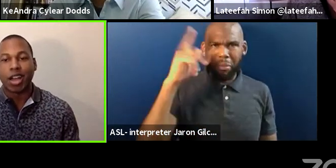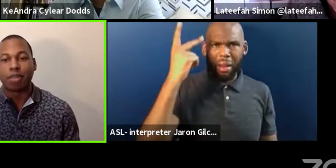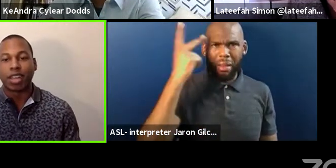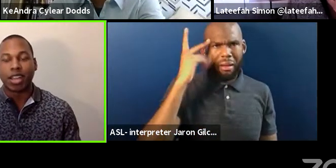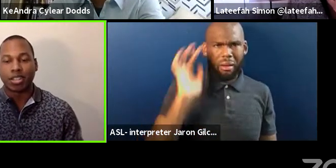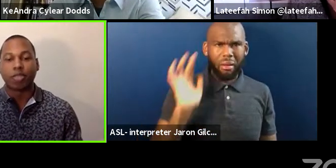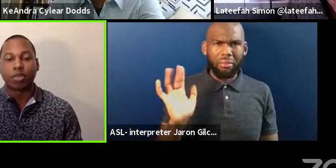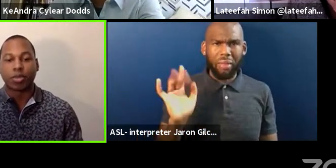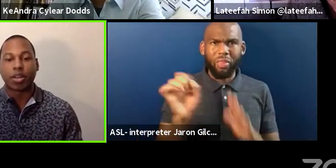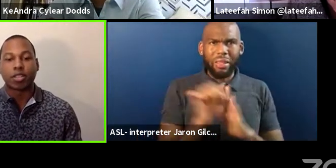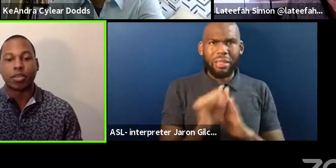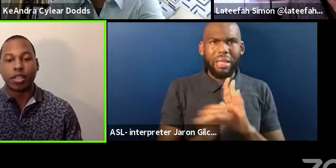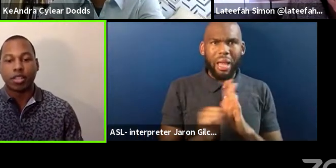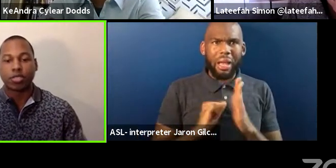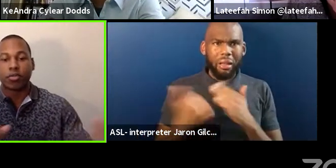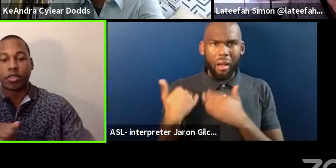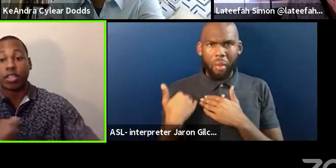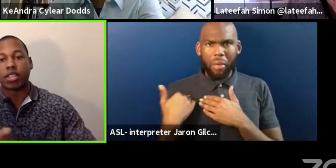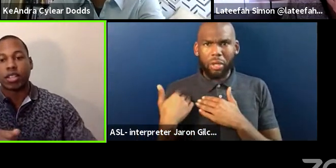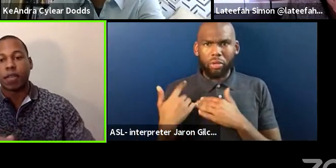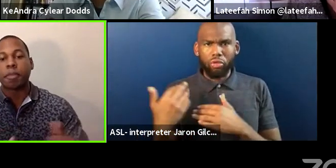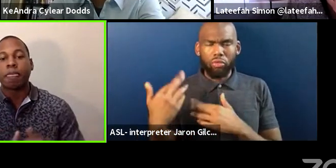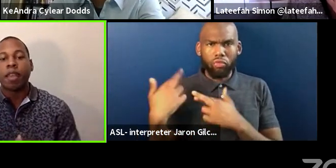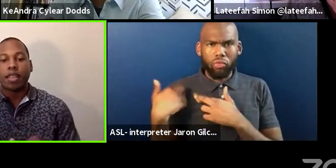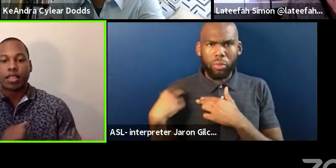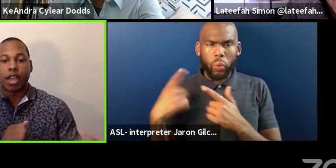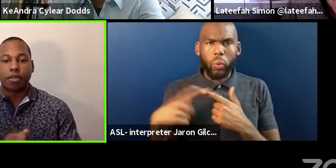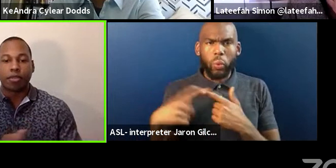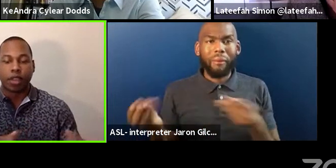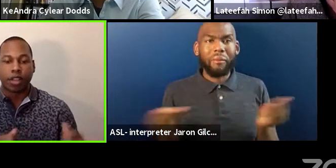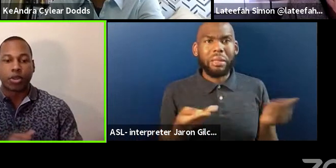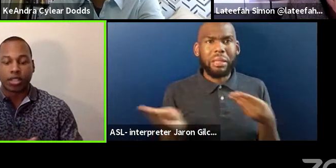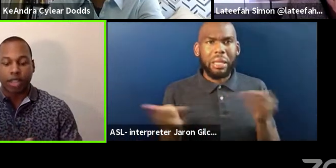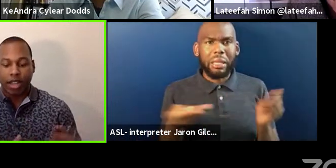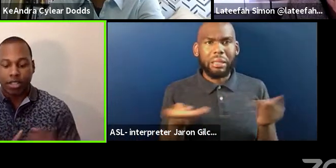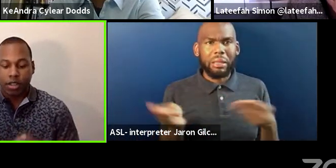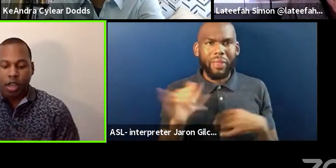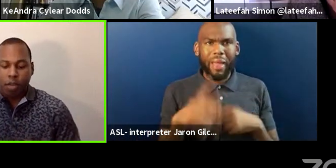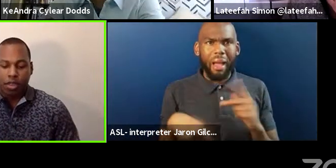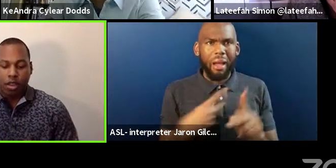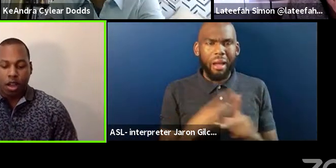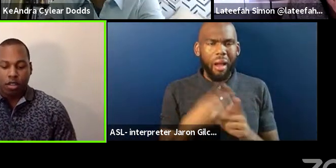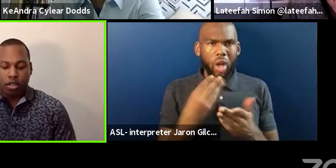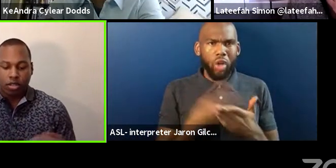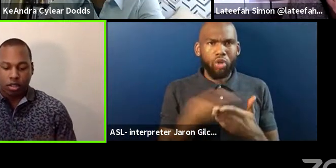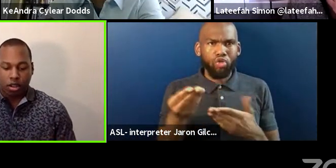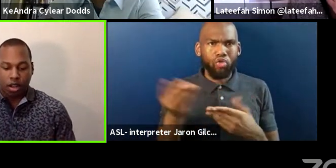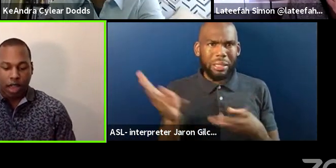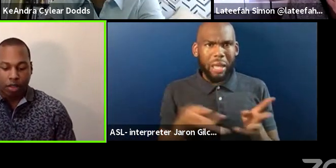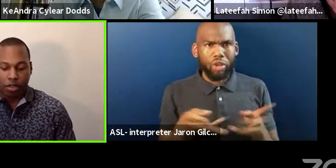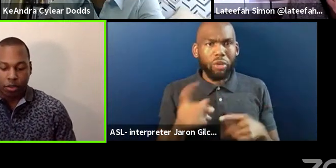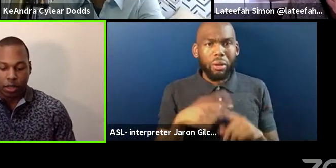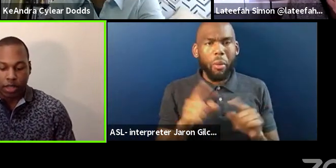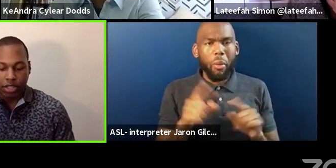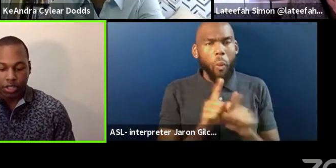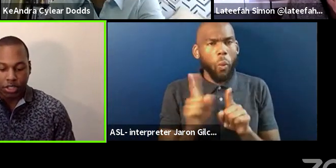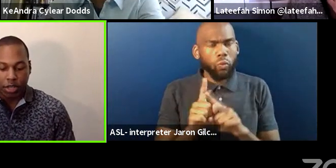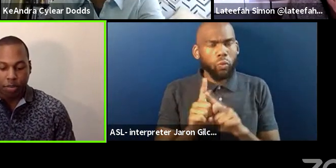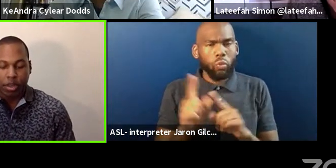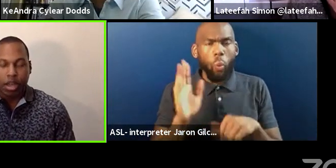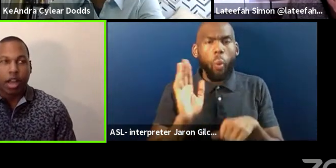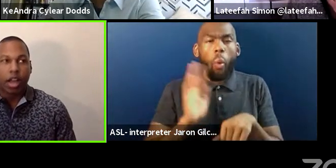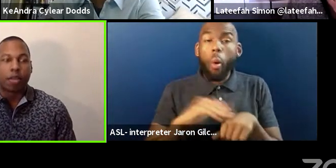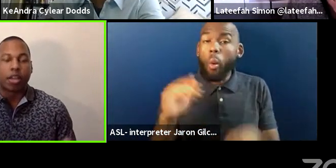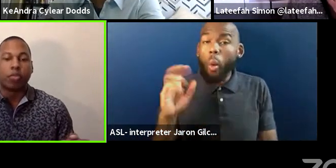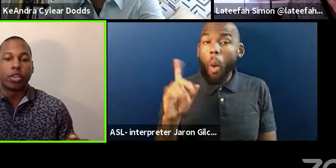has an obligation and a responsibility to sort of facilitate that type of transaction, but then also to call out the